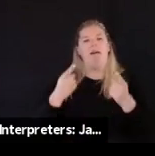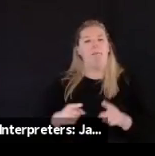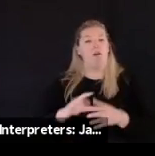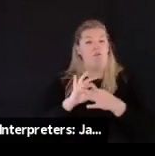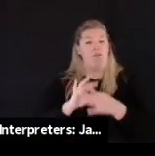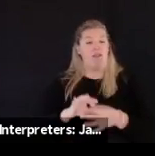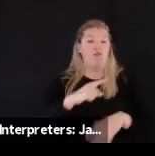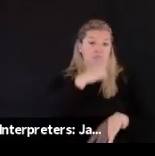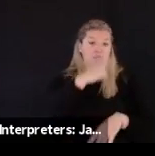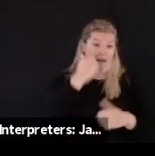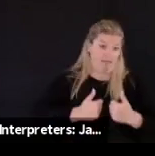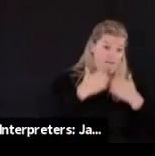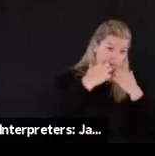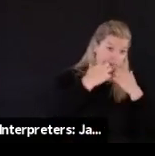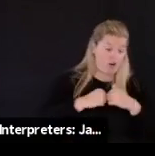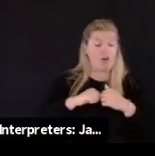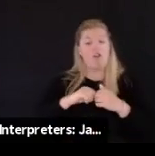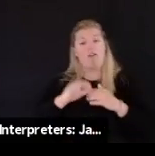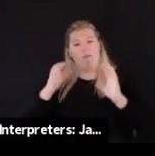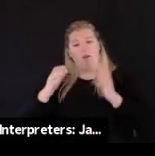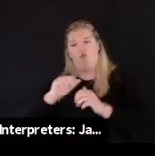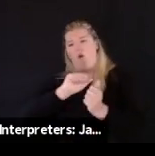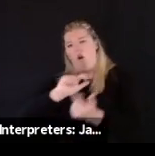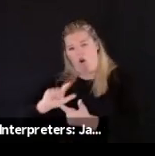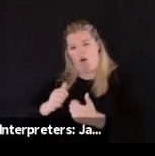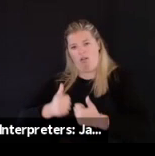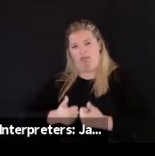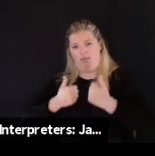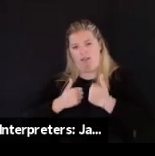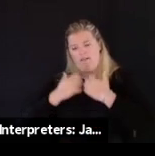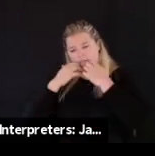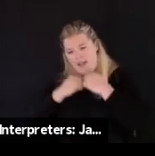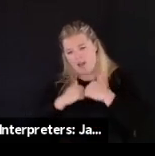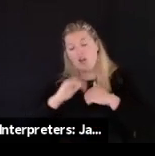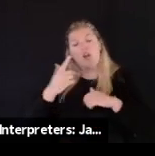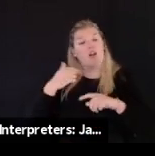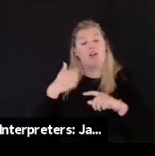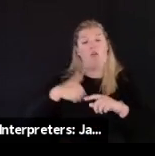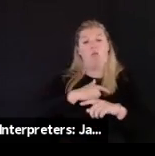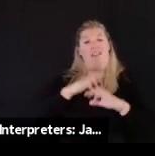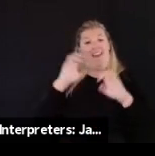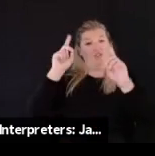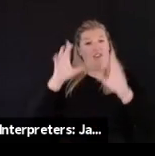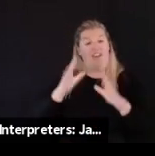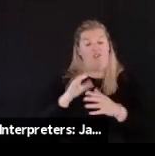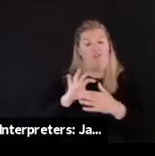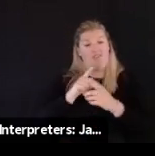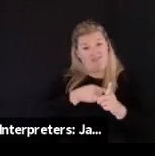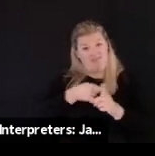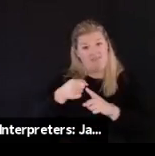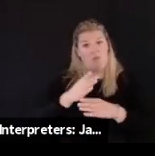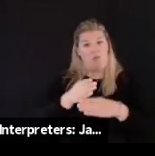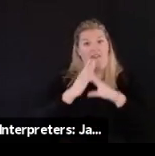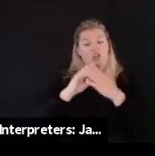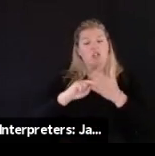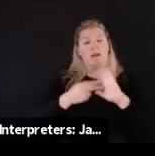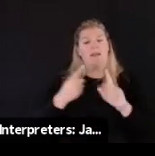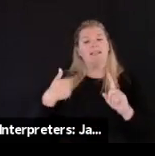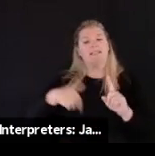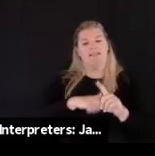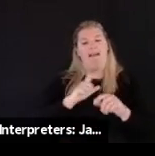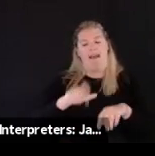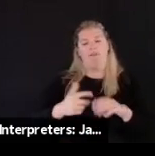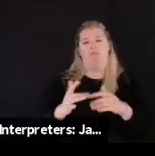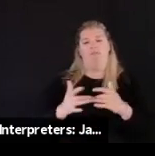all lives. I think that we as prevention educators have to get comfortable with the discomfort